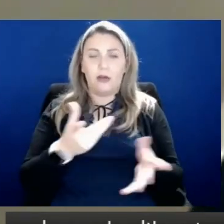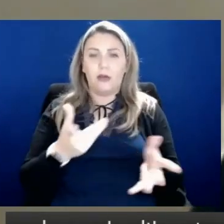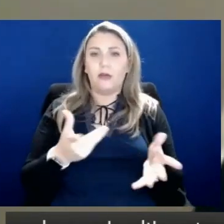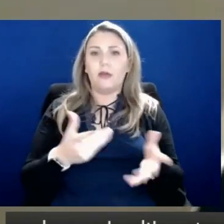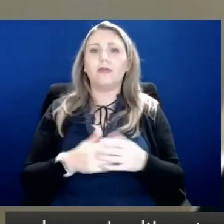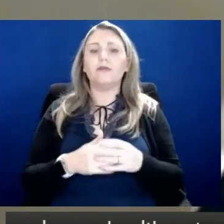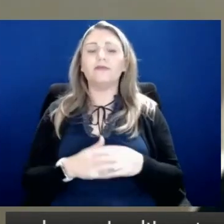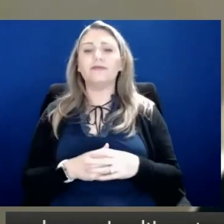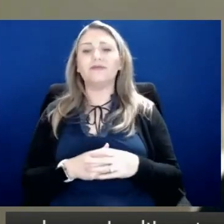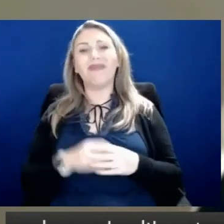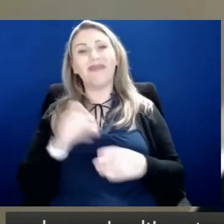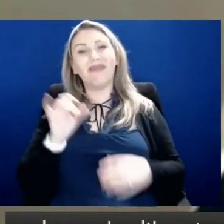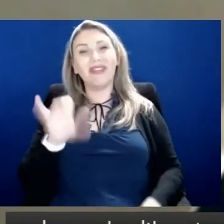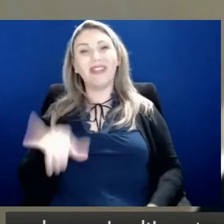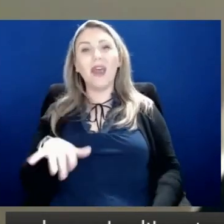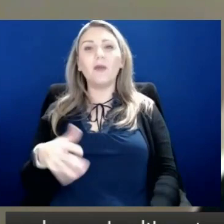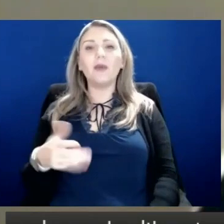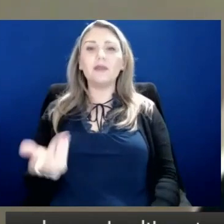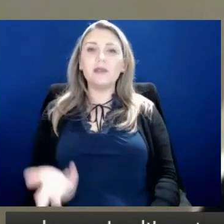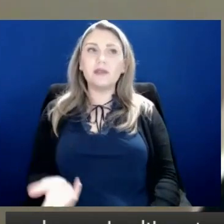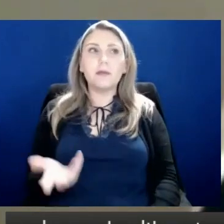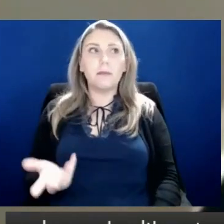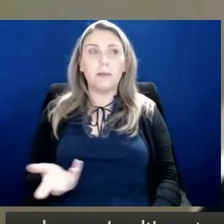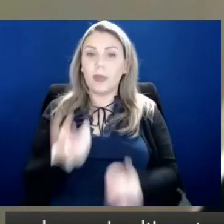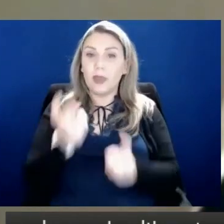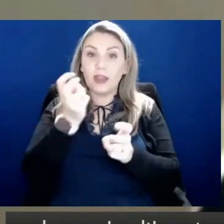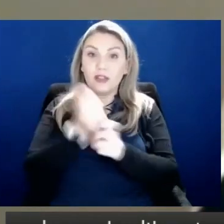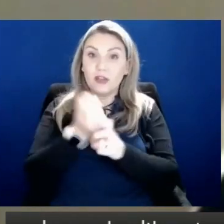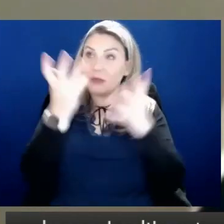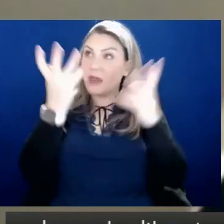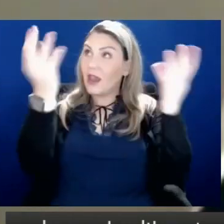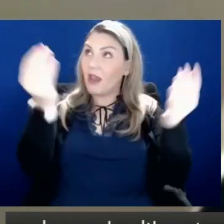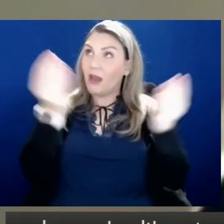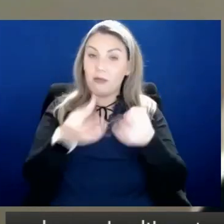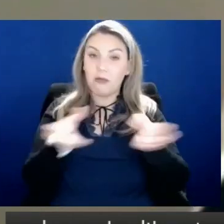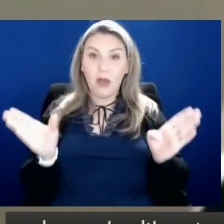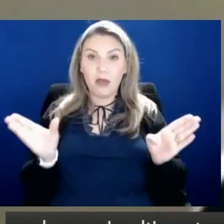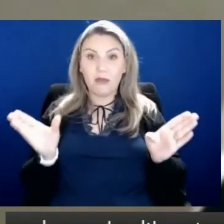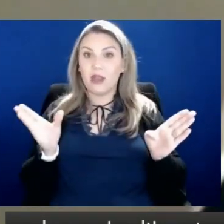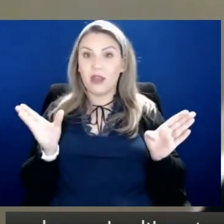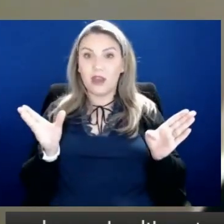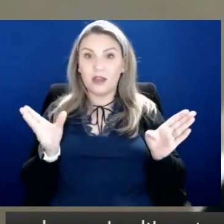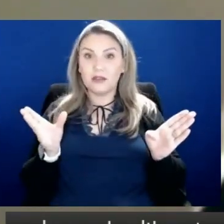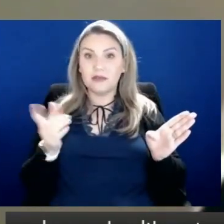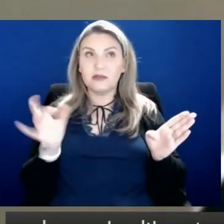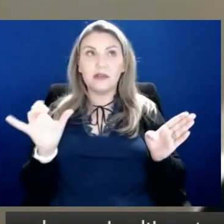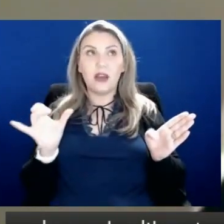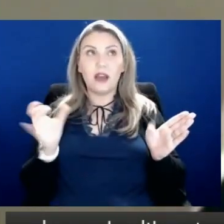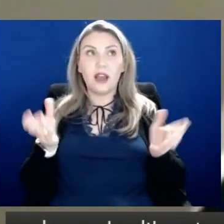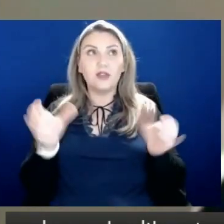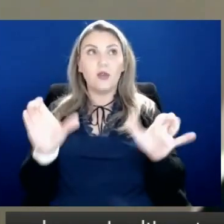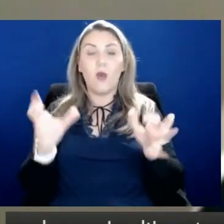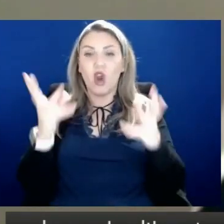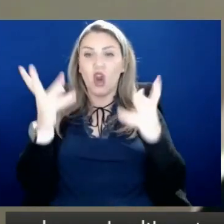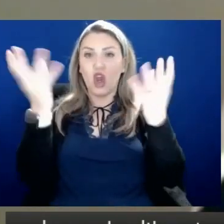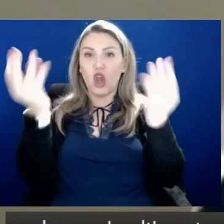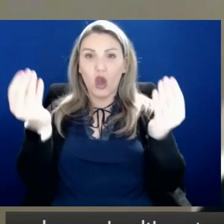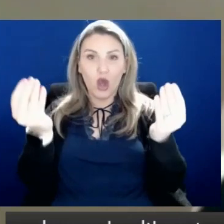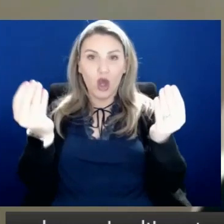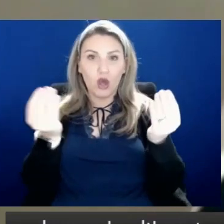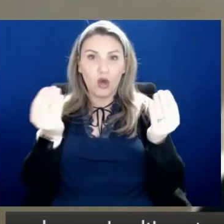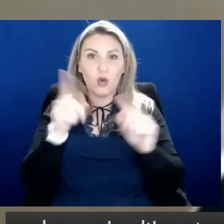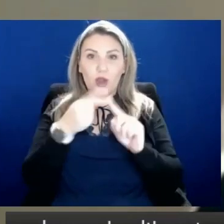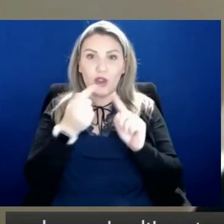So that was, it's hard to go out in public. It's like, I just don't want to go. I have to go when there's very few